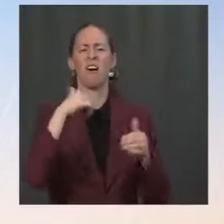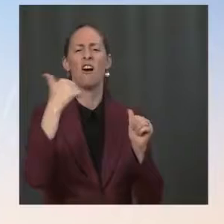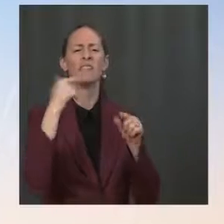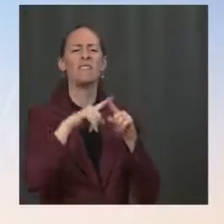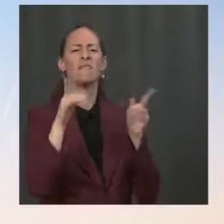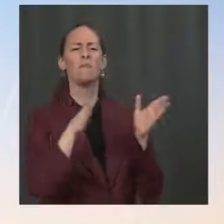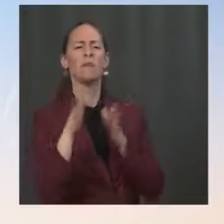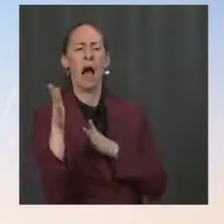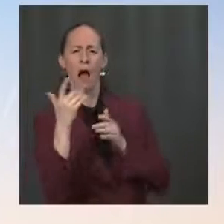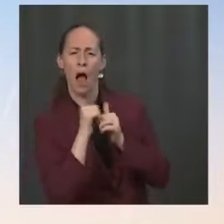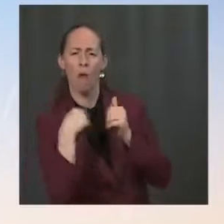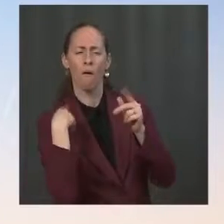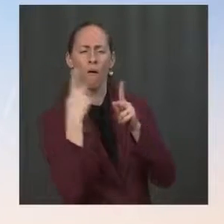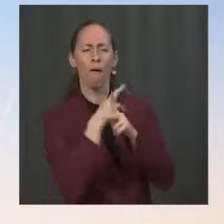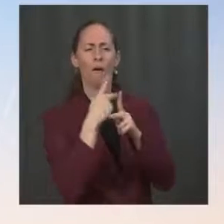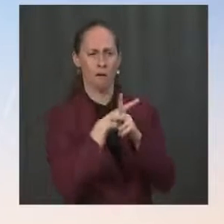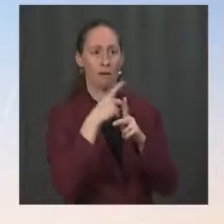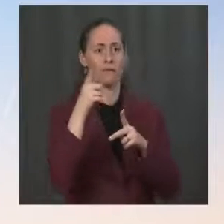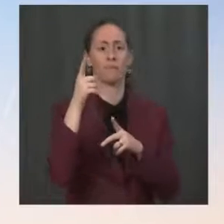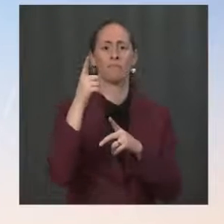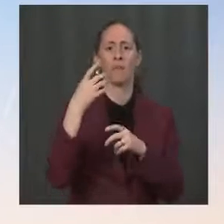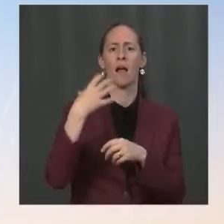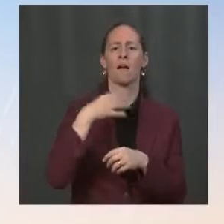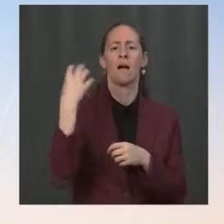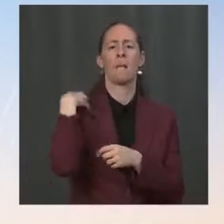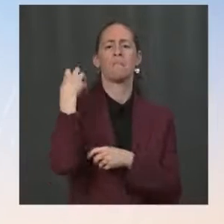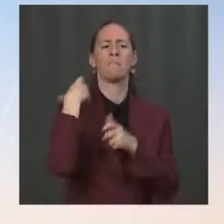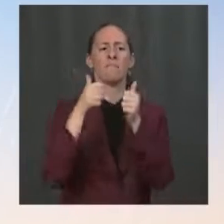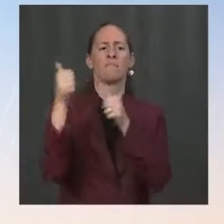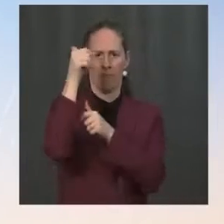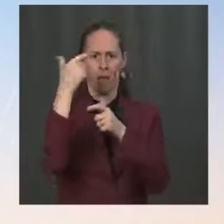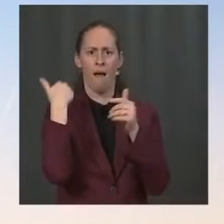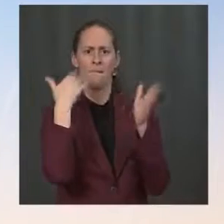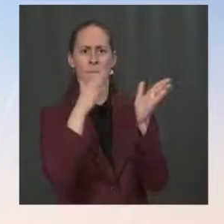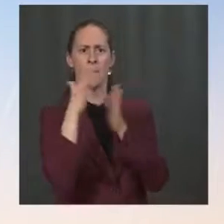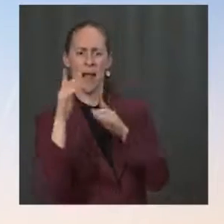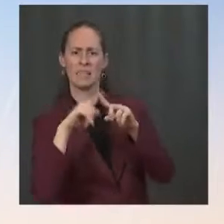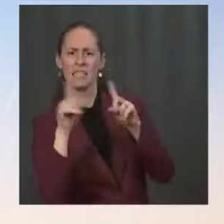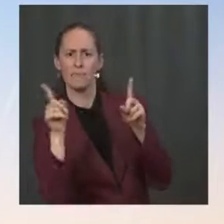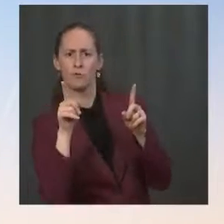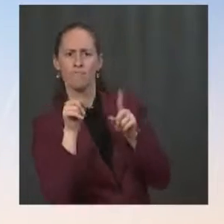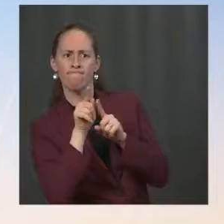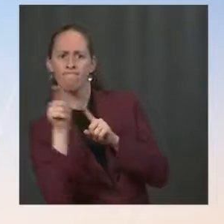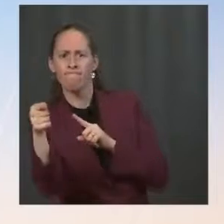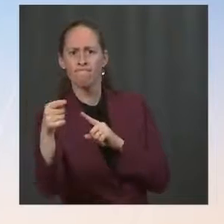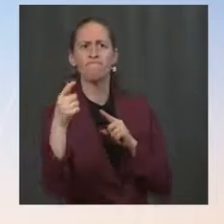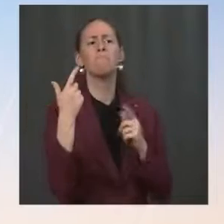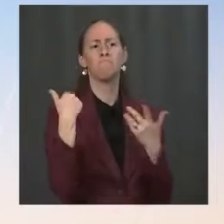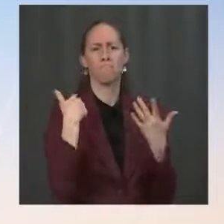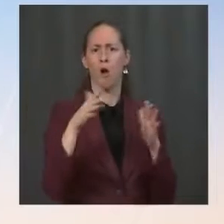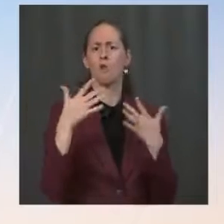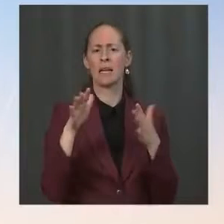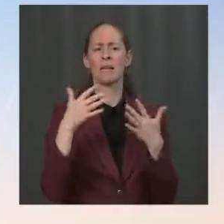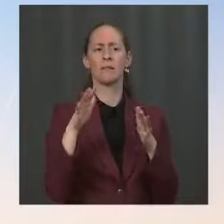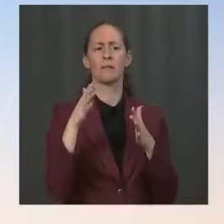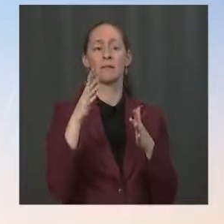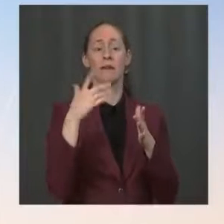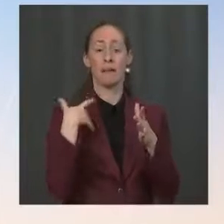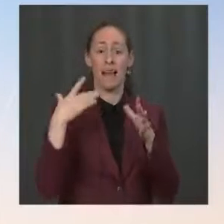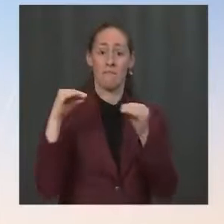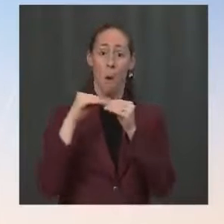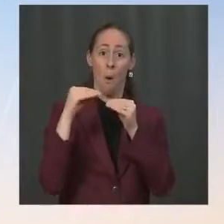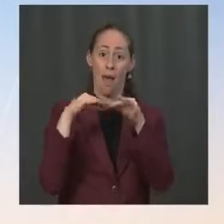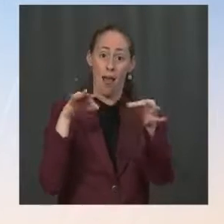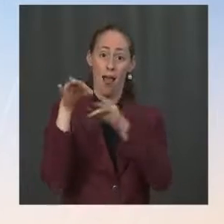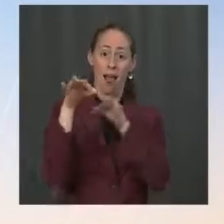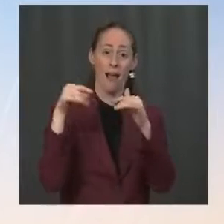our commanders and military on the ground have been utilizing over the course of several days, if not more. I'm not going to outline those from here,